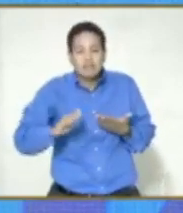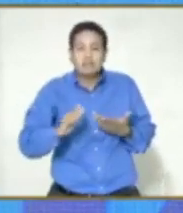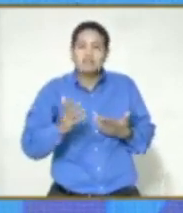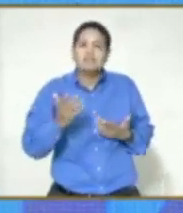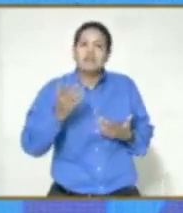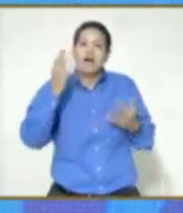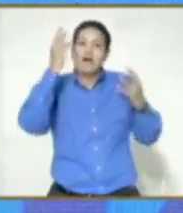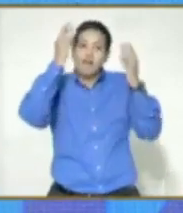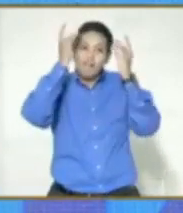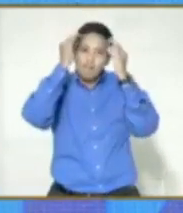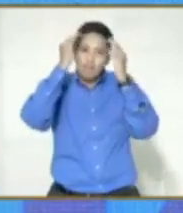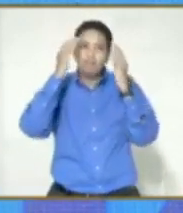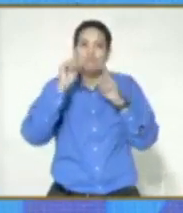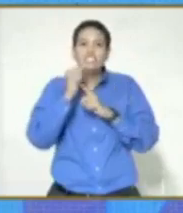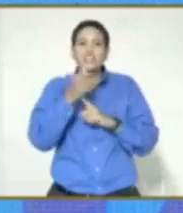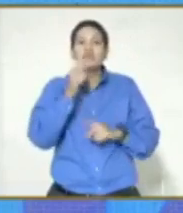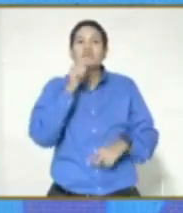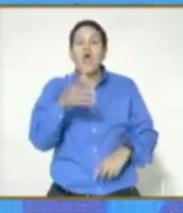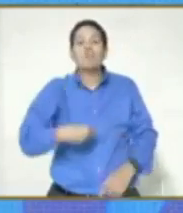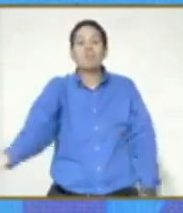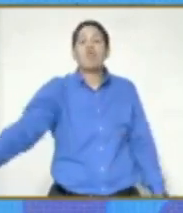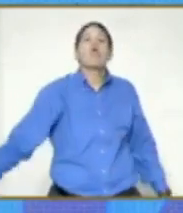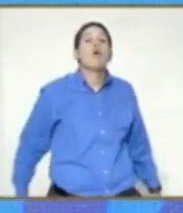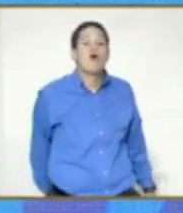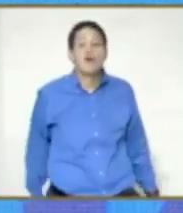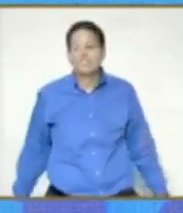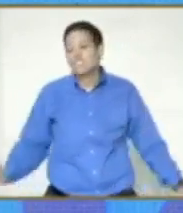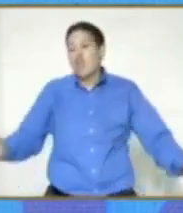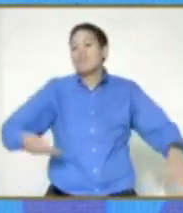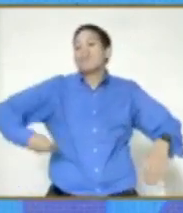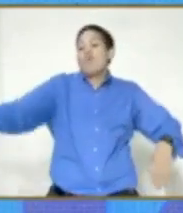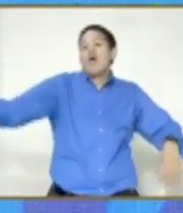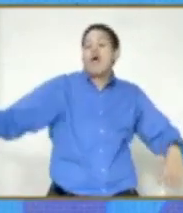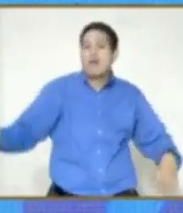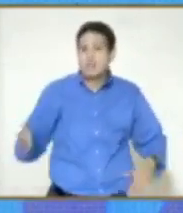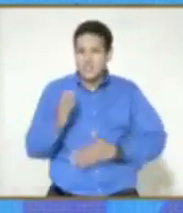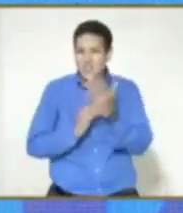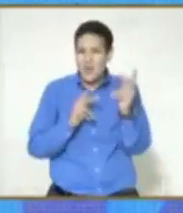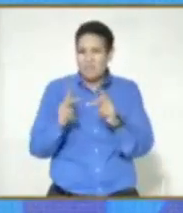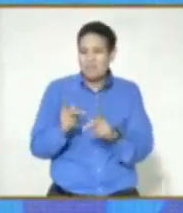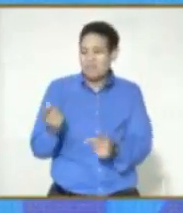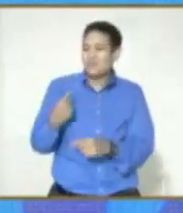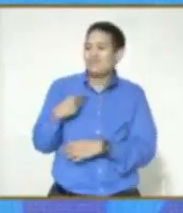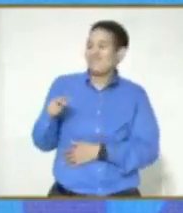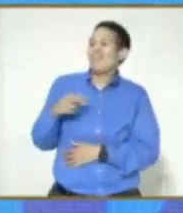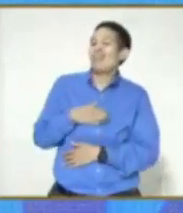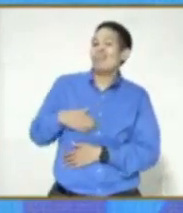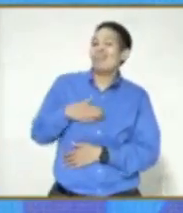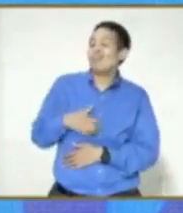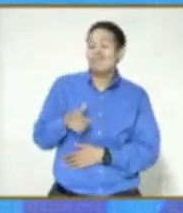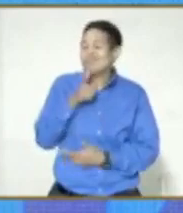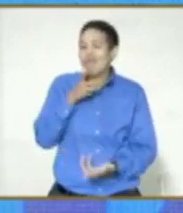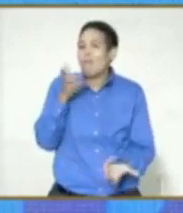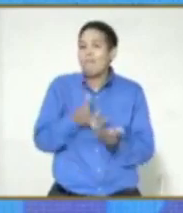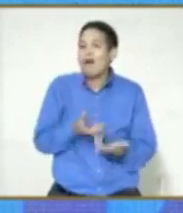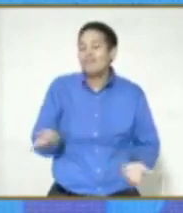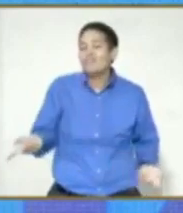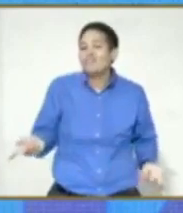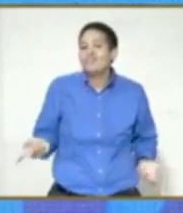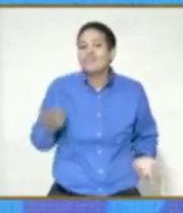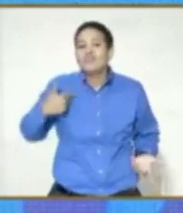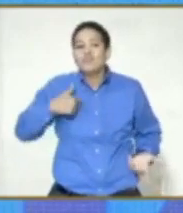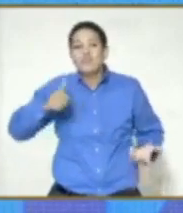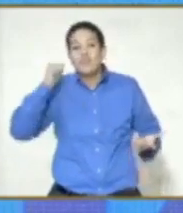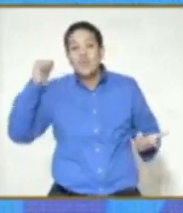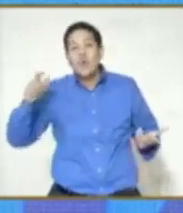considerate circumstances, not in the way that some people want to do it. And we will not